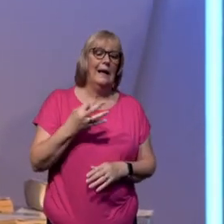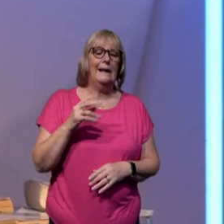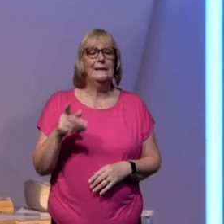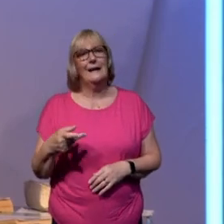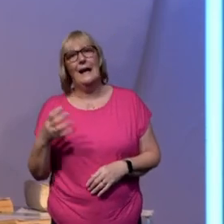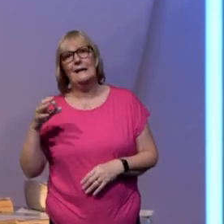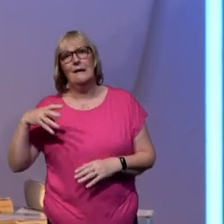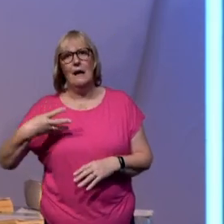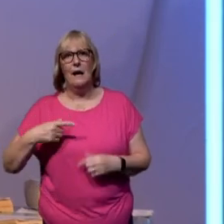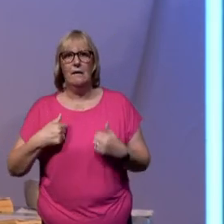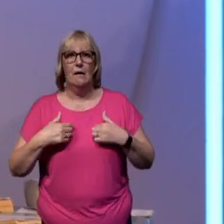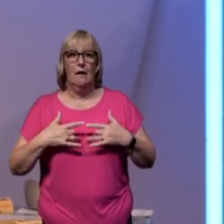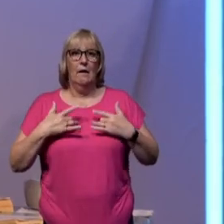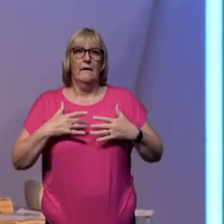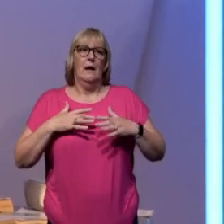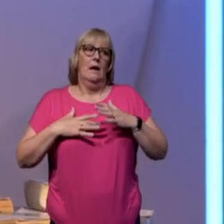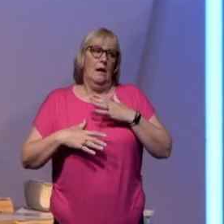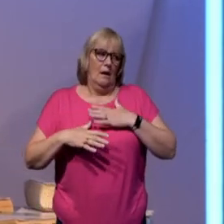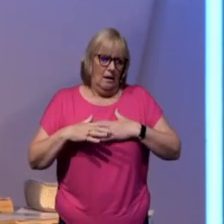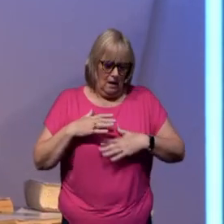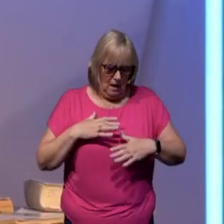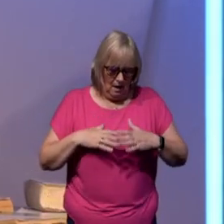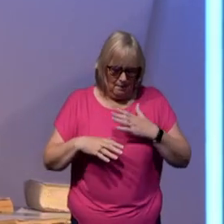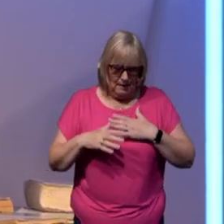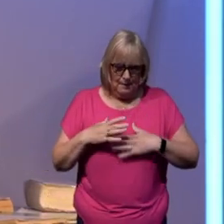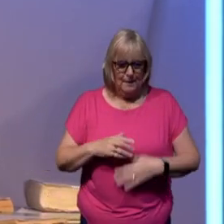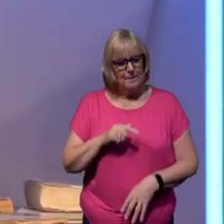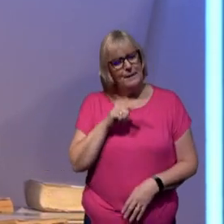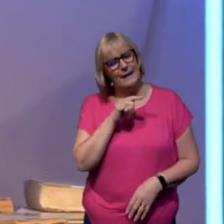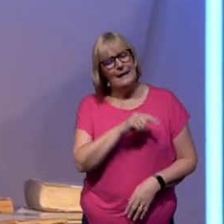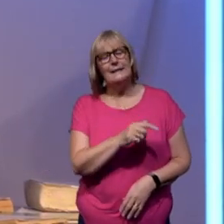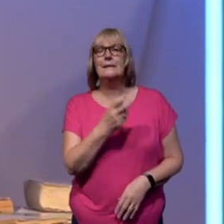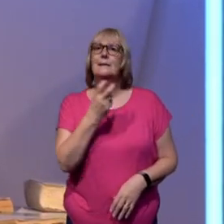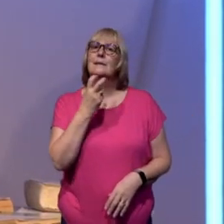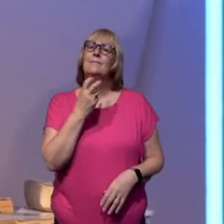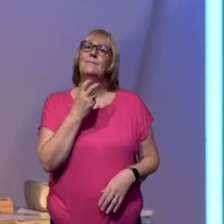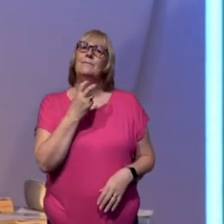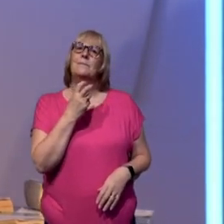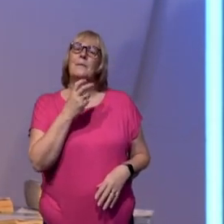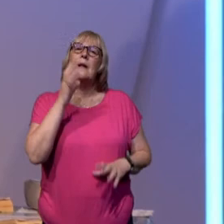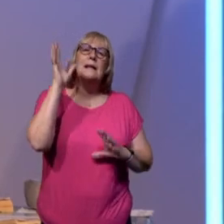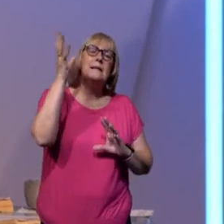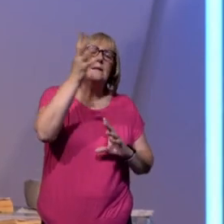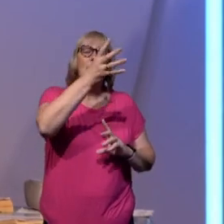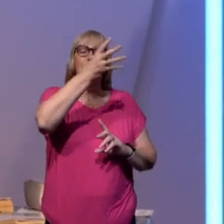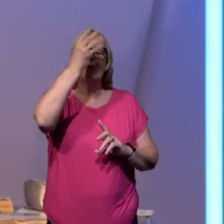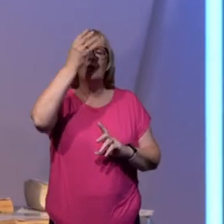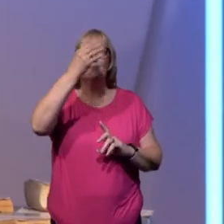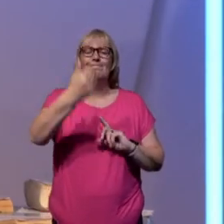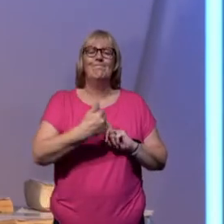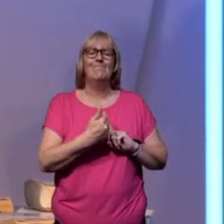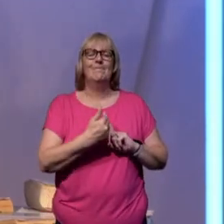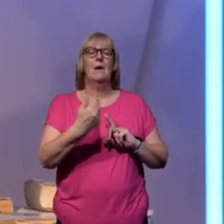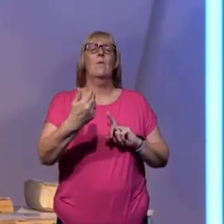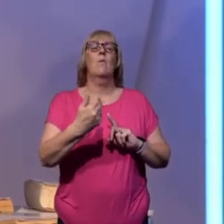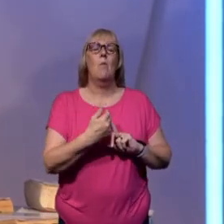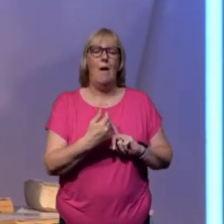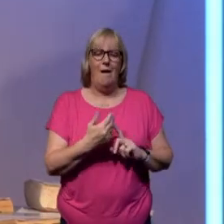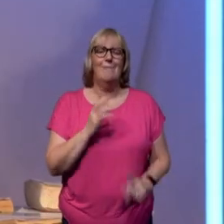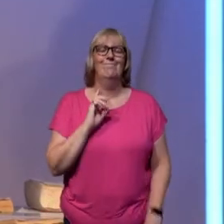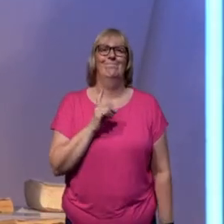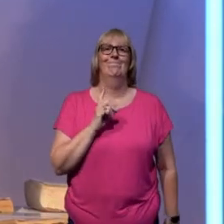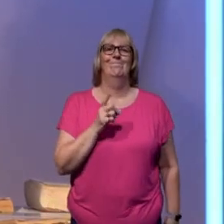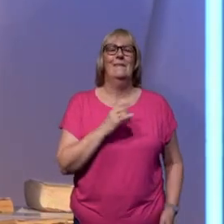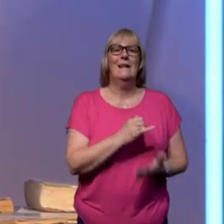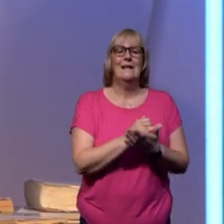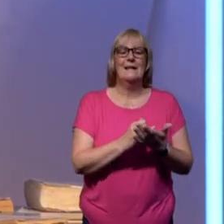So humbling, really. But at the heart of Uncle John's spirituality was his awareness of sin. If you read the two biographies